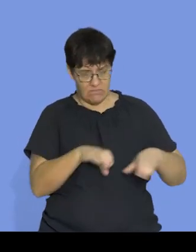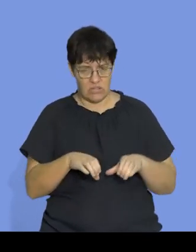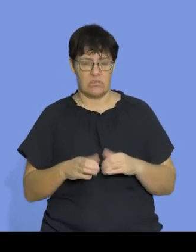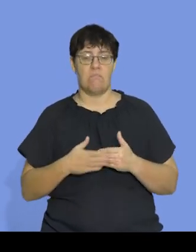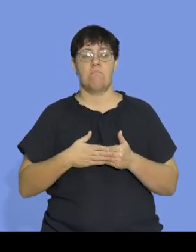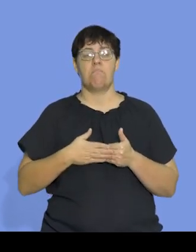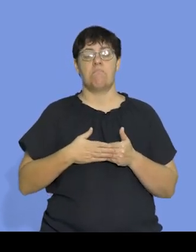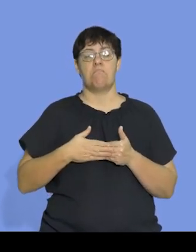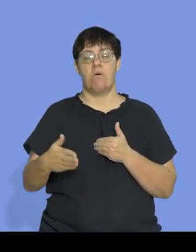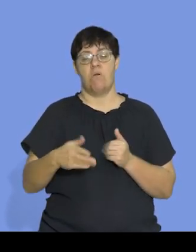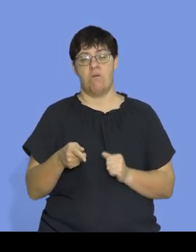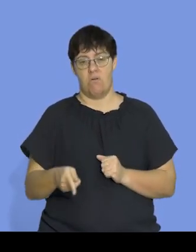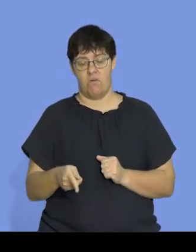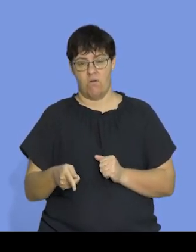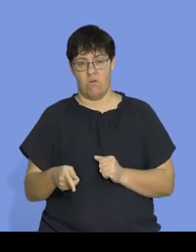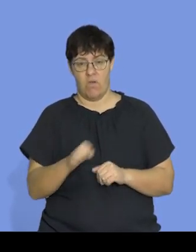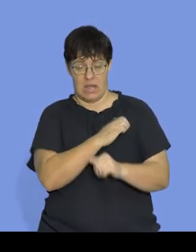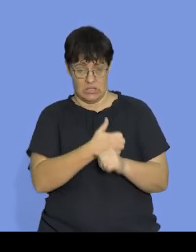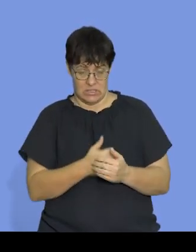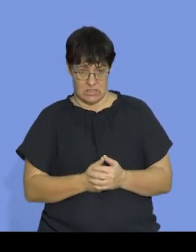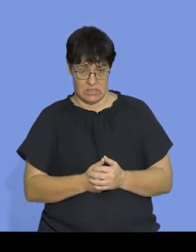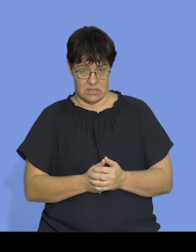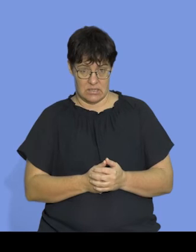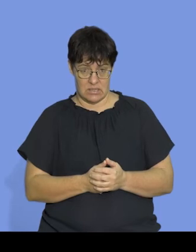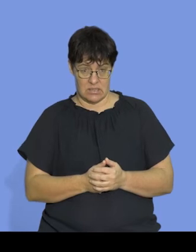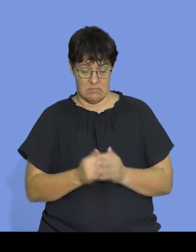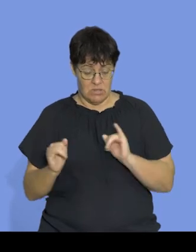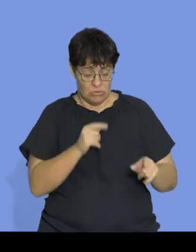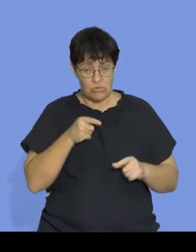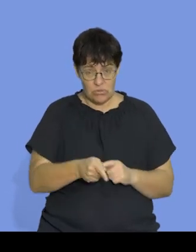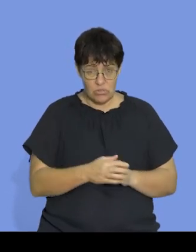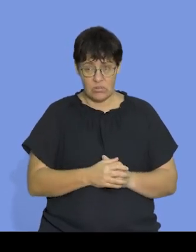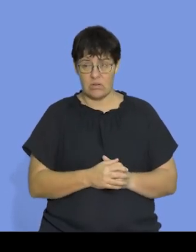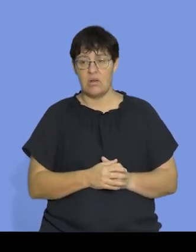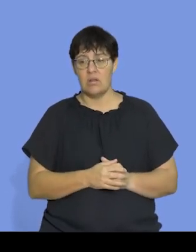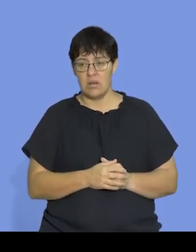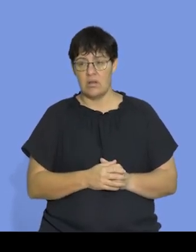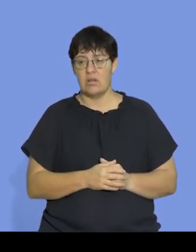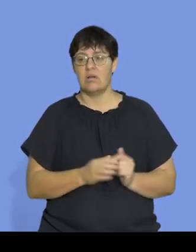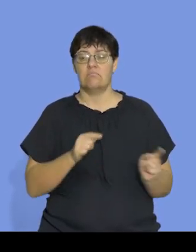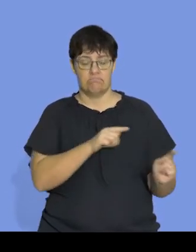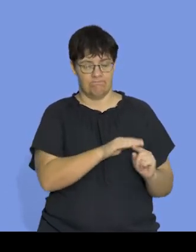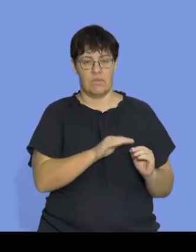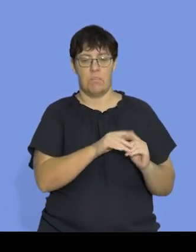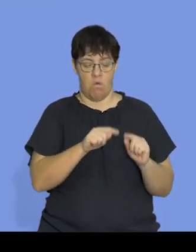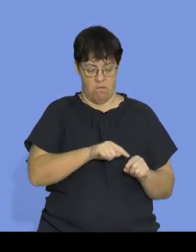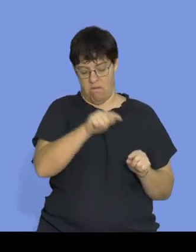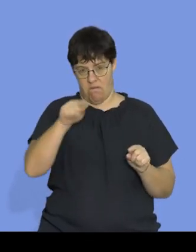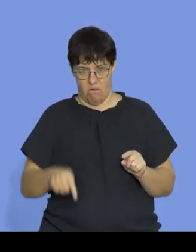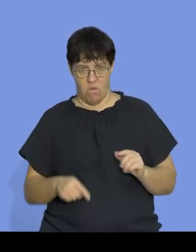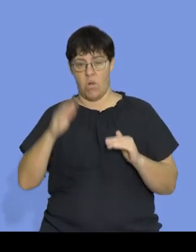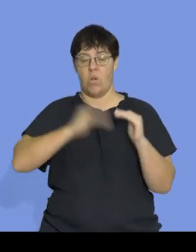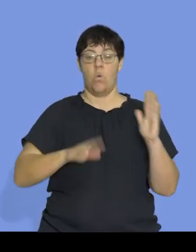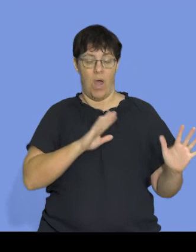okay? But then if we introduce a catalyst, the energy of the activation complex is comparatively lower, okay? But